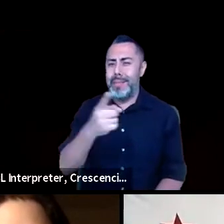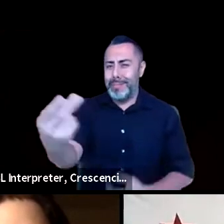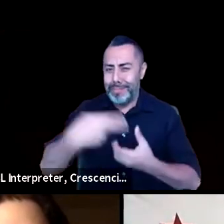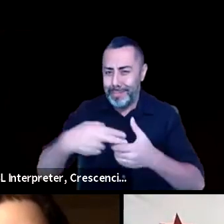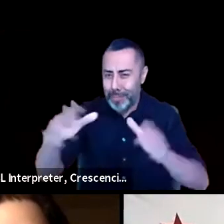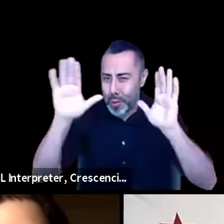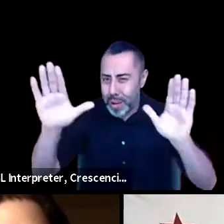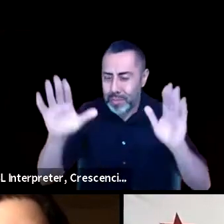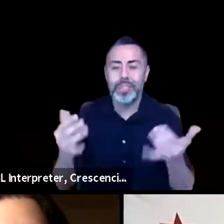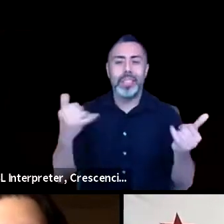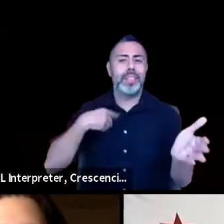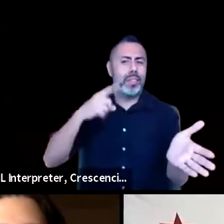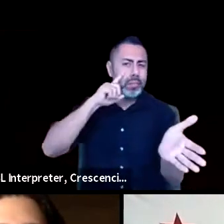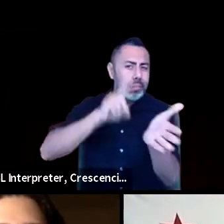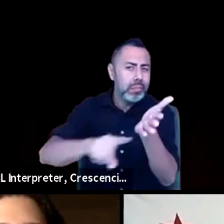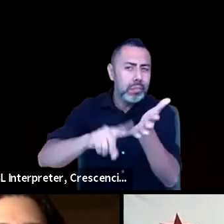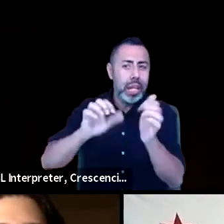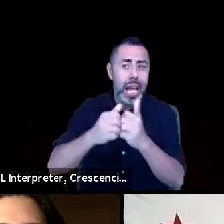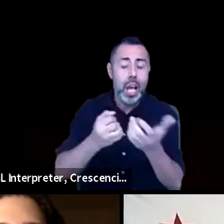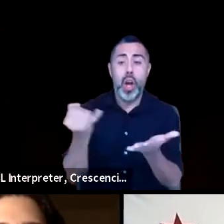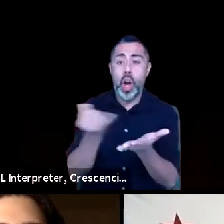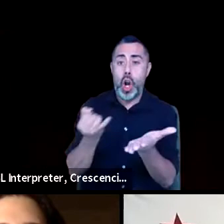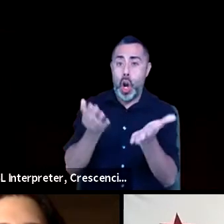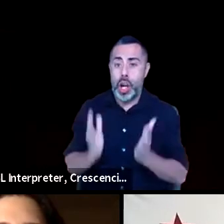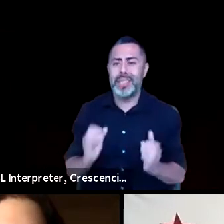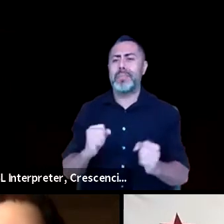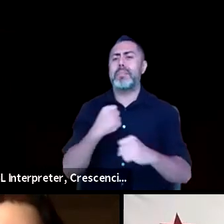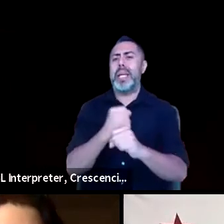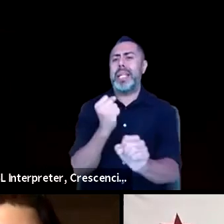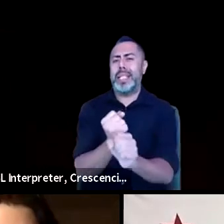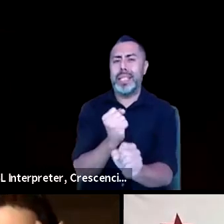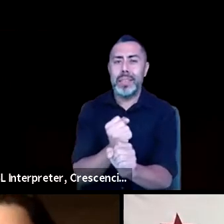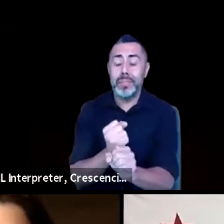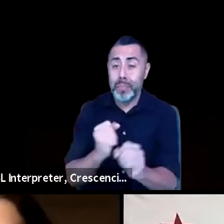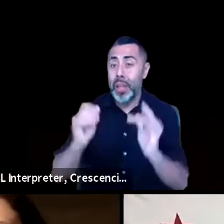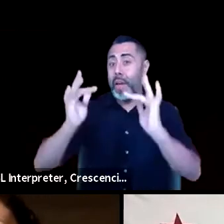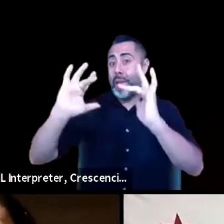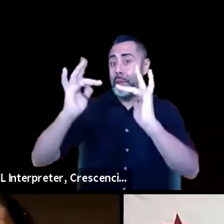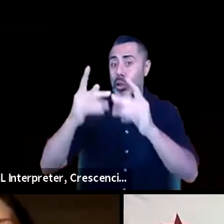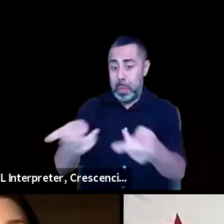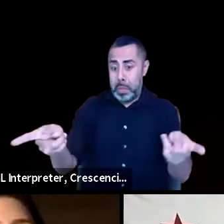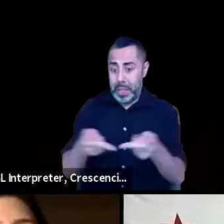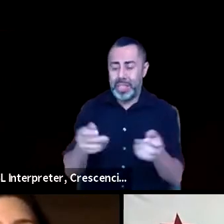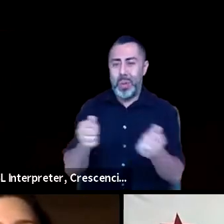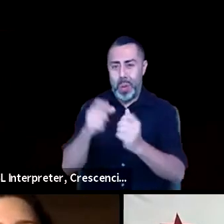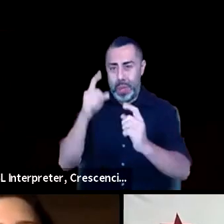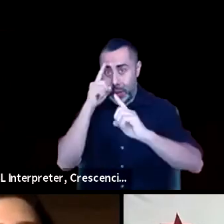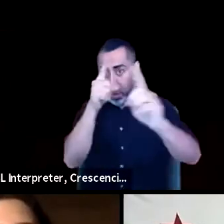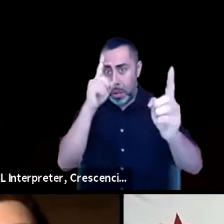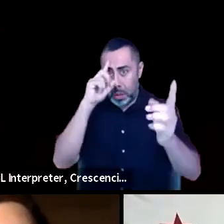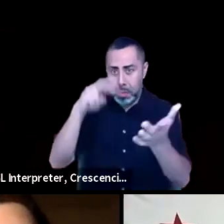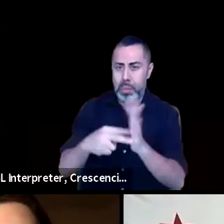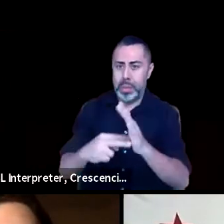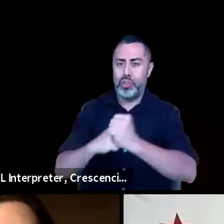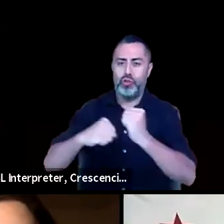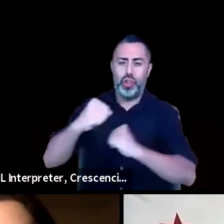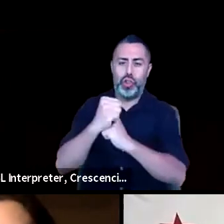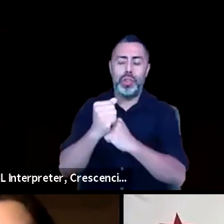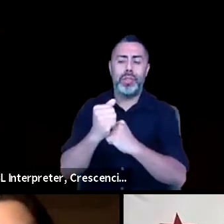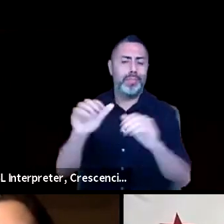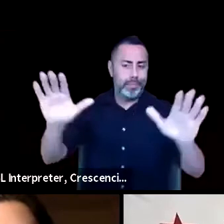can cultivate virtual spaces with purpose, intention, and structure. We are lucky to be led by the amazing Bryan Joseph